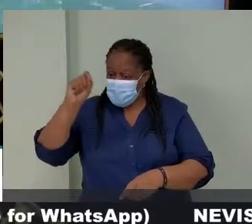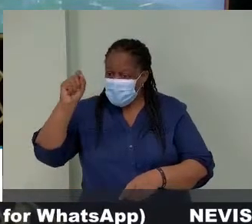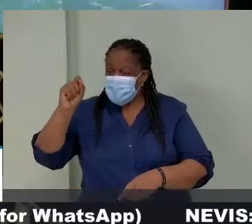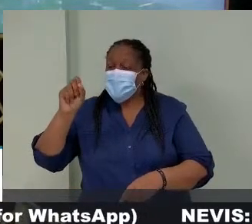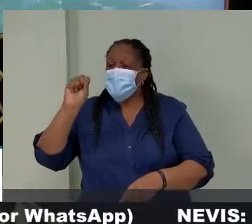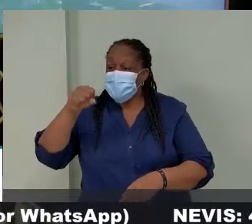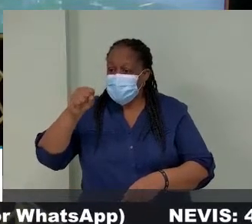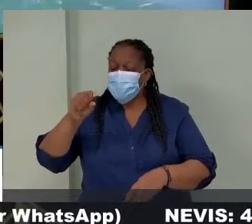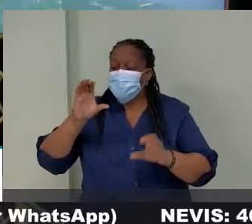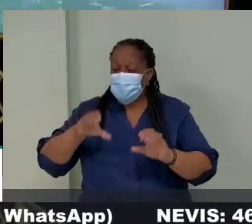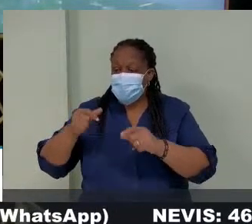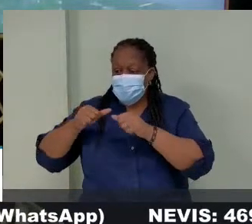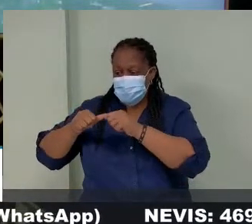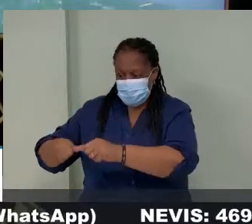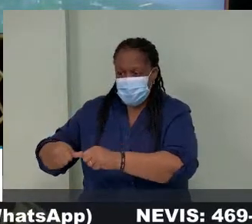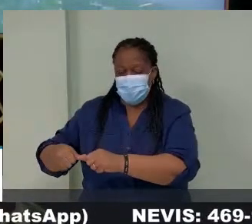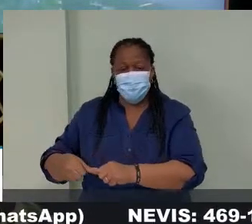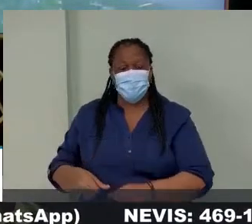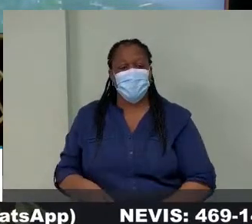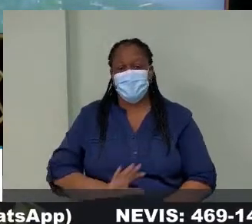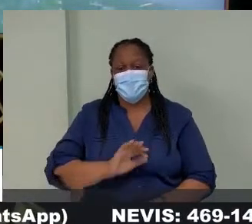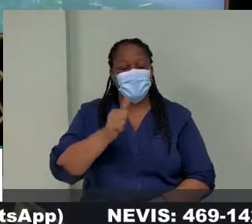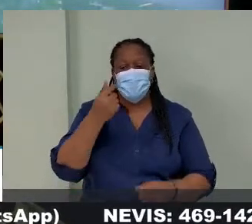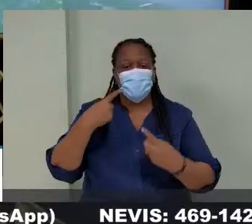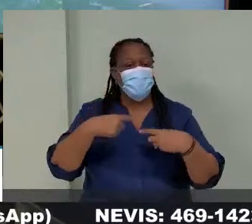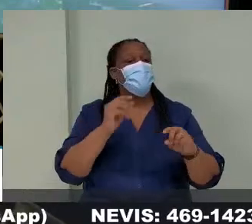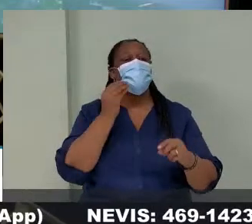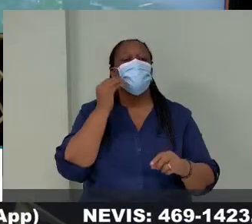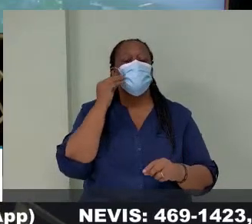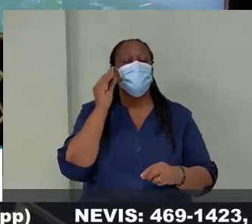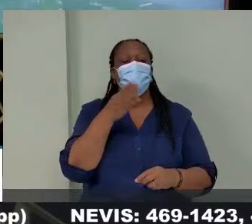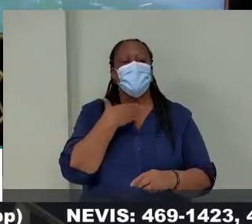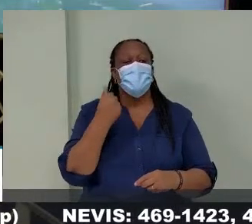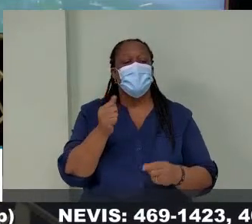and the terms and conditions associated